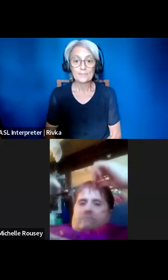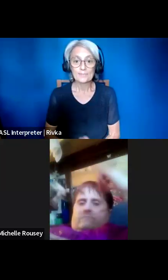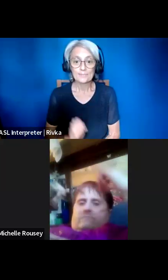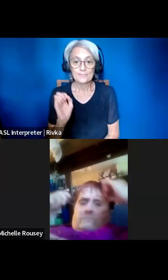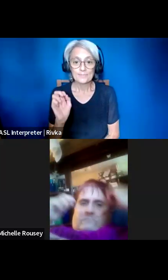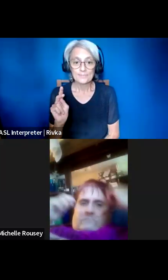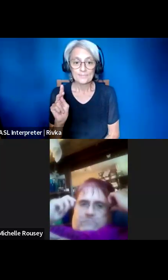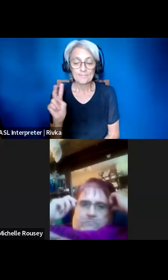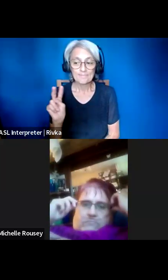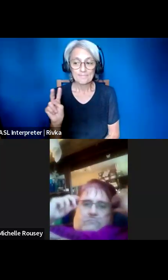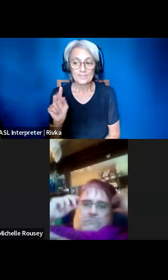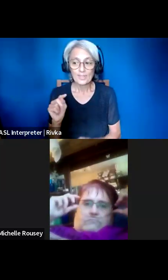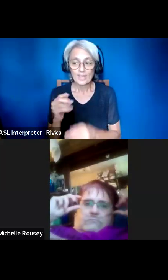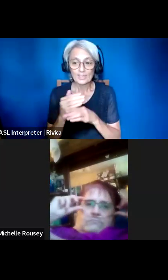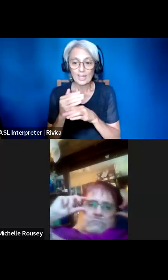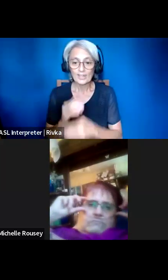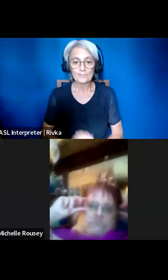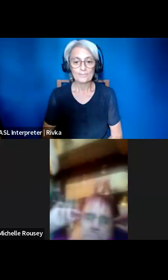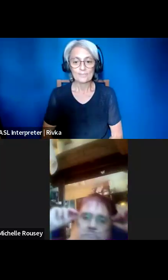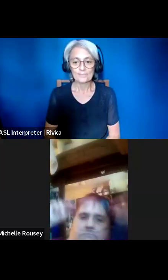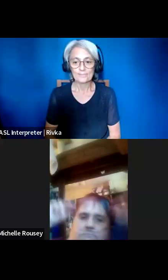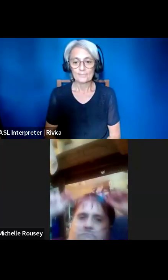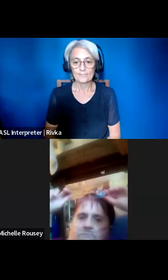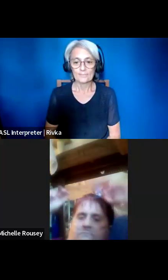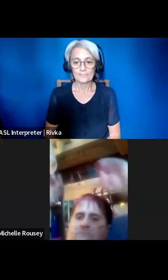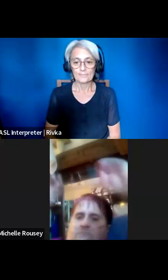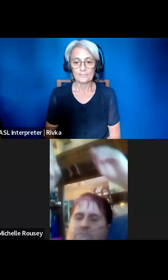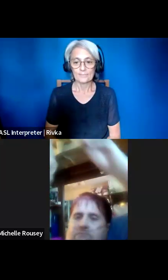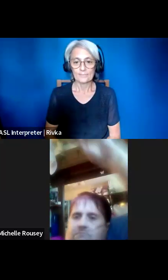Okay, let's see if I can share.